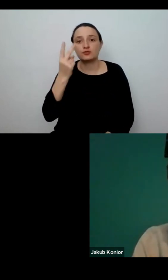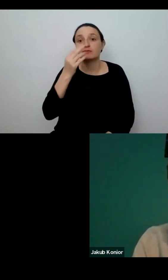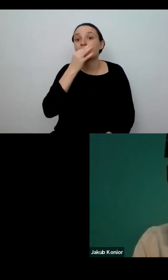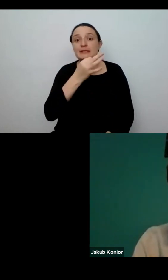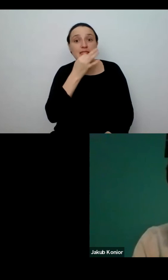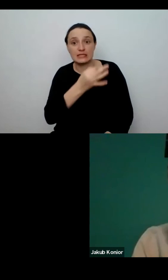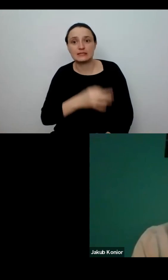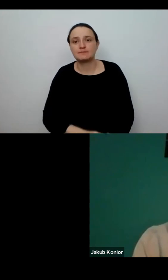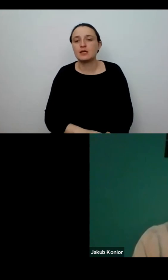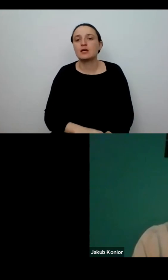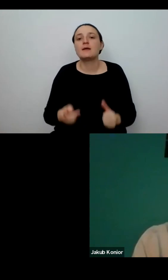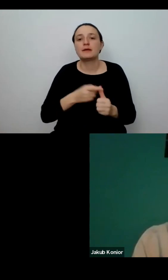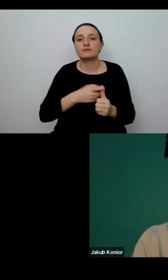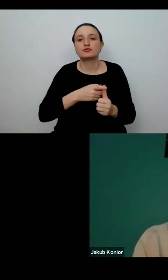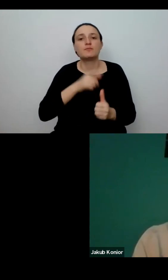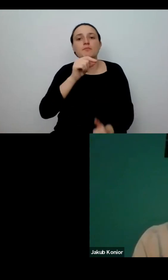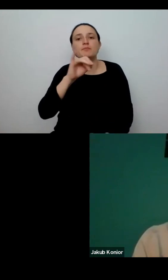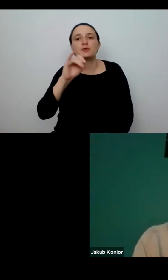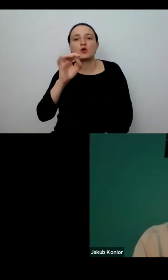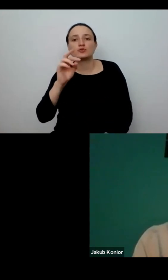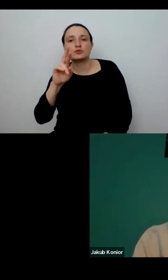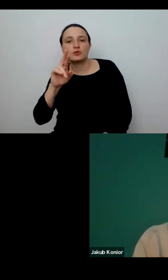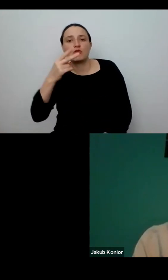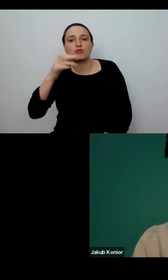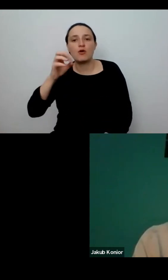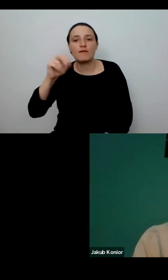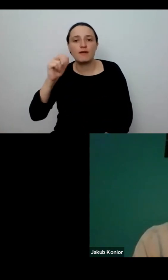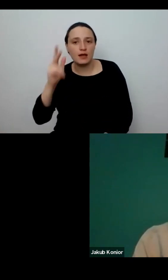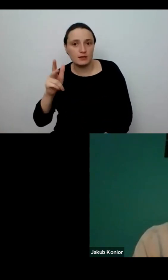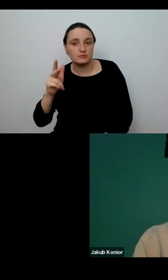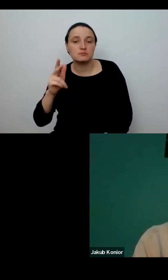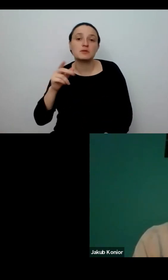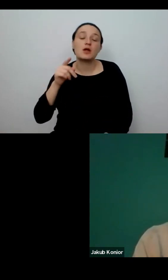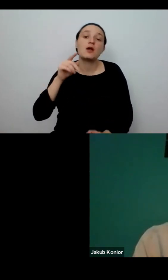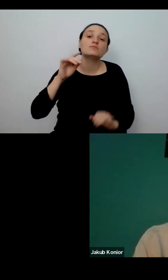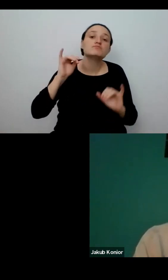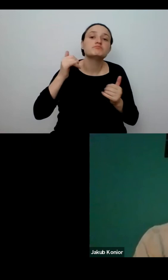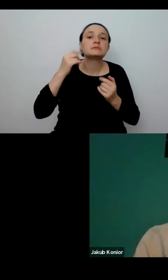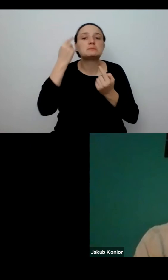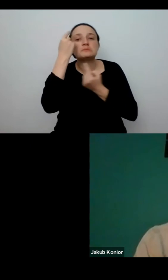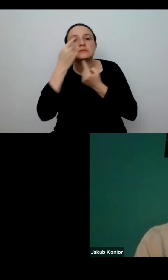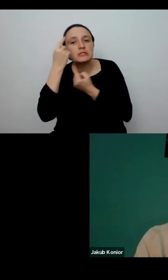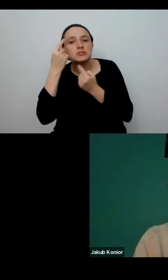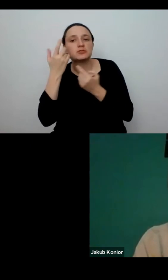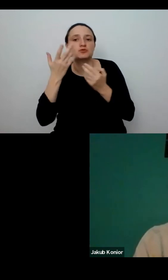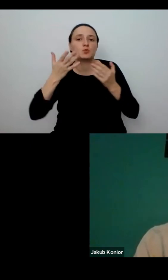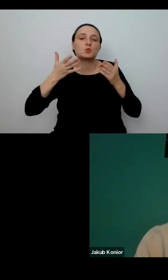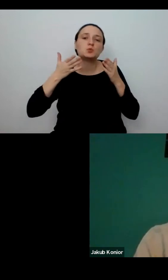from Piotr Nowak. Do you think that LED streetlights are worse than old sodium